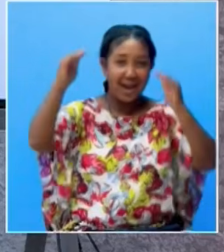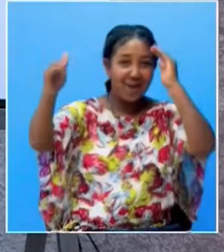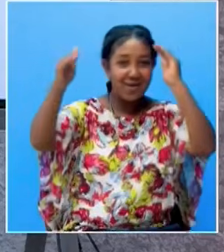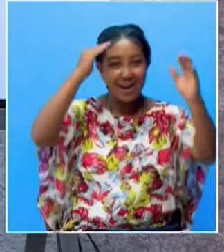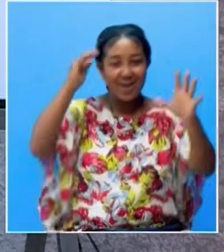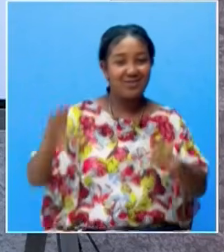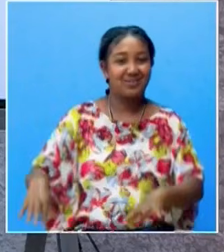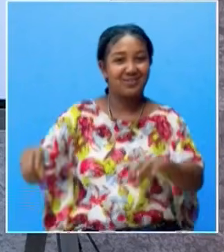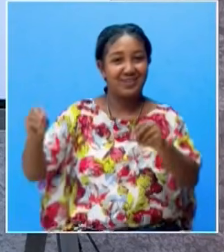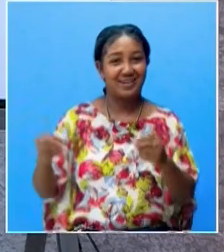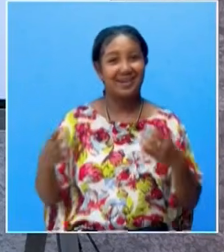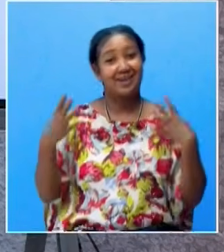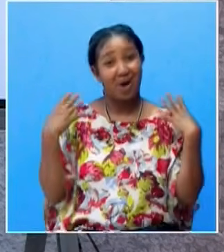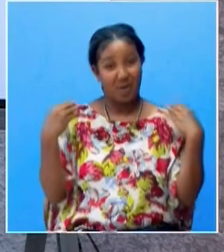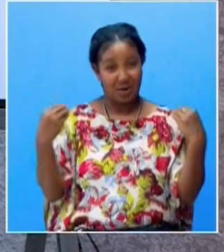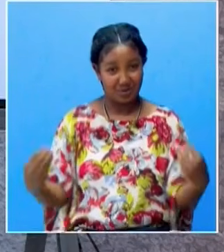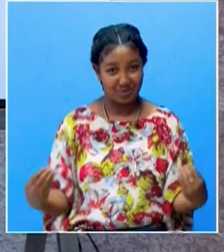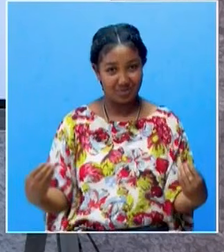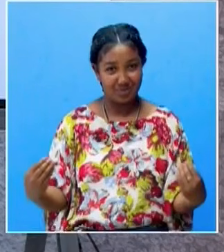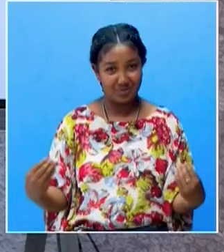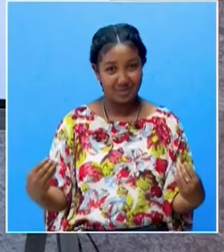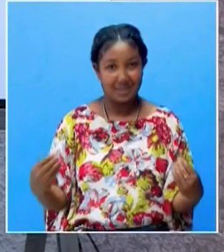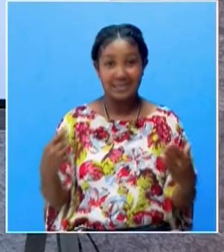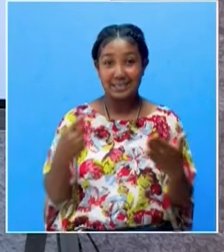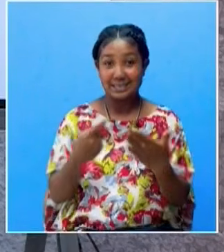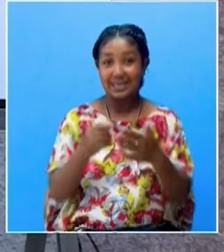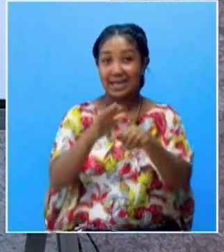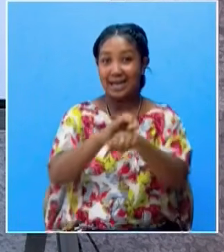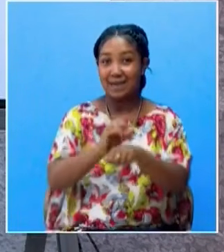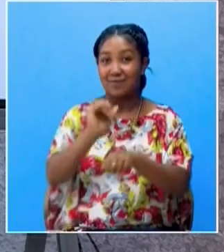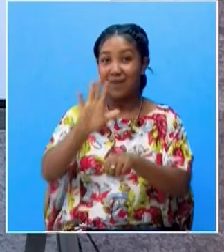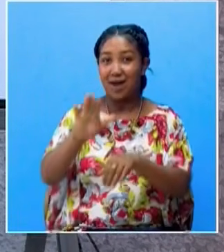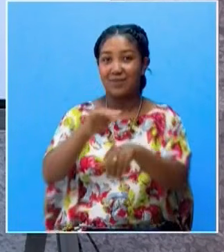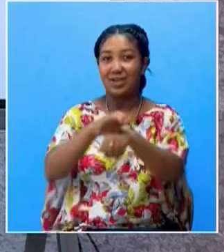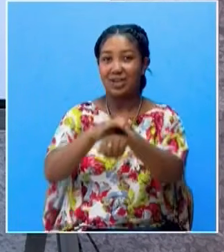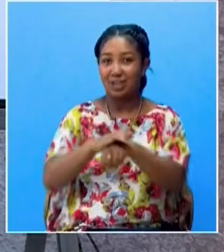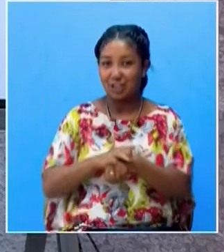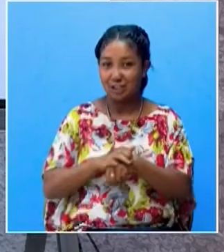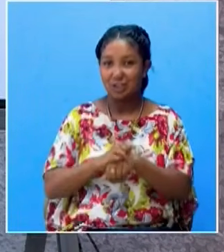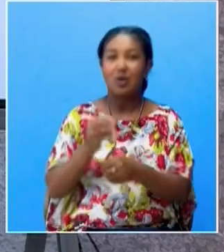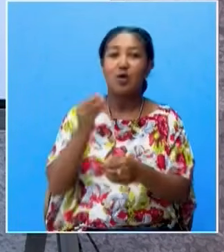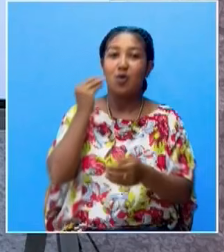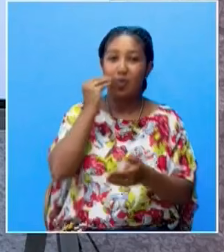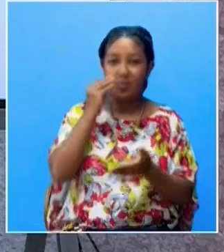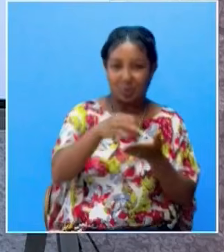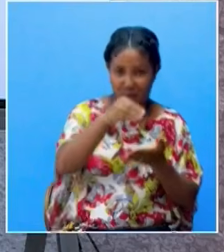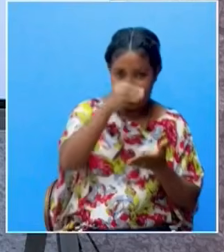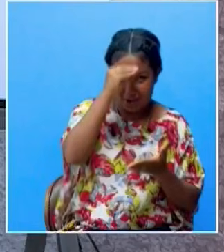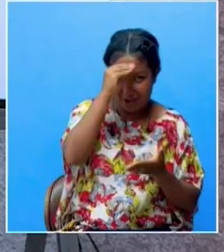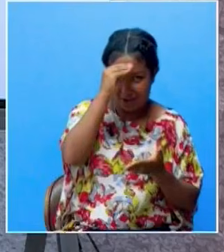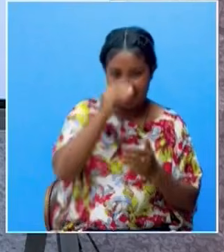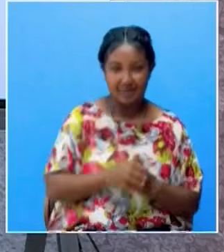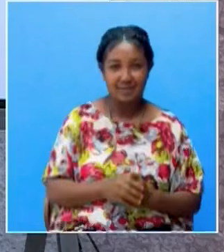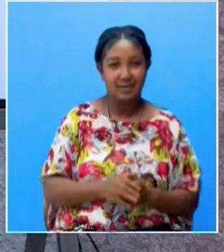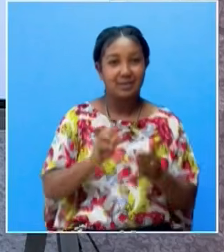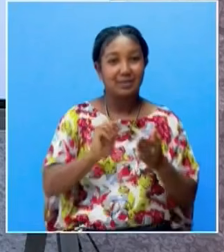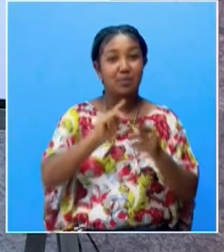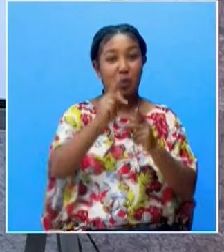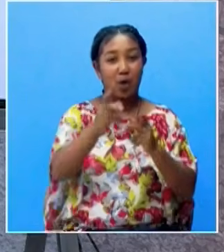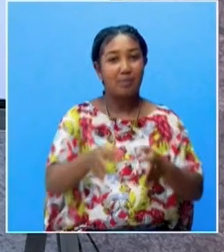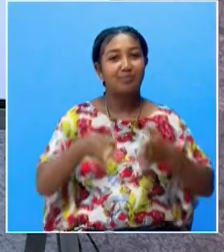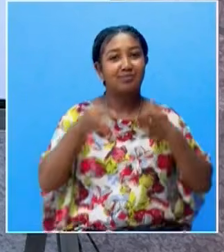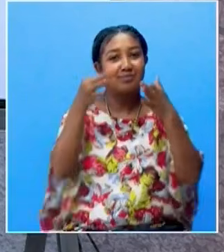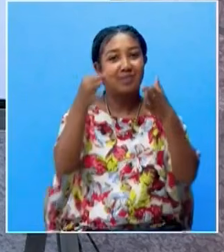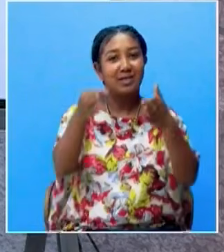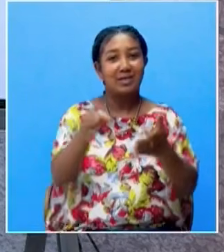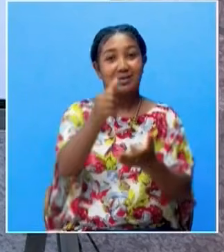Students, how are you? This is Grade 5 English Language Home Tutorial class. This program is brought to